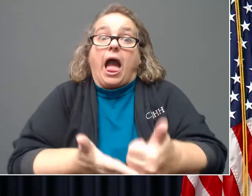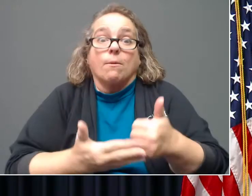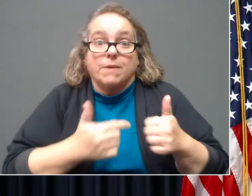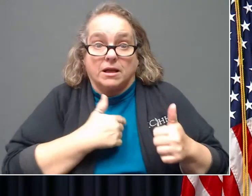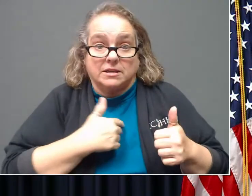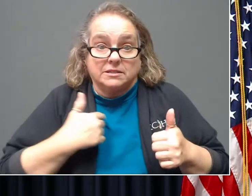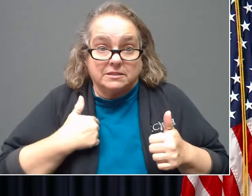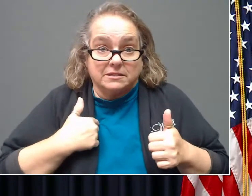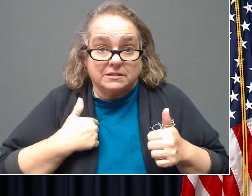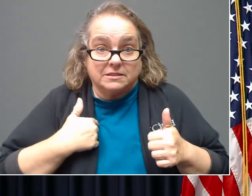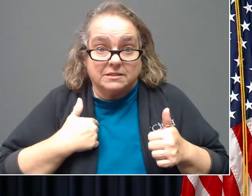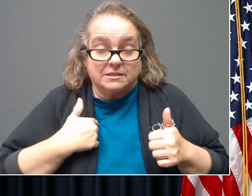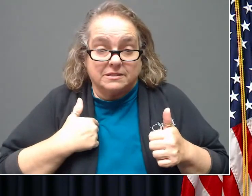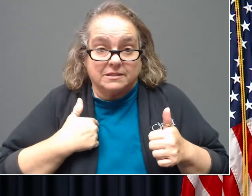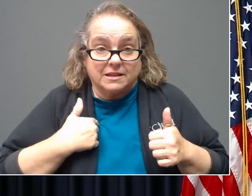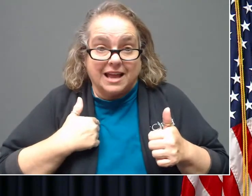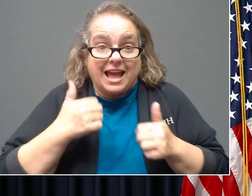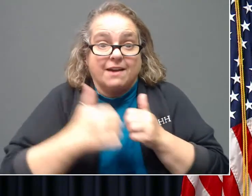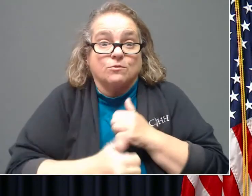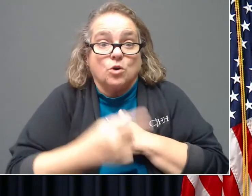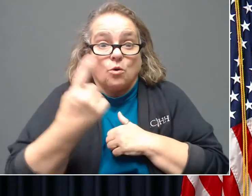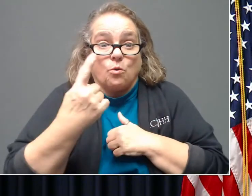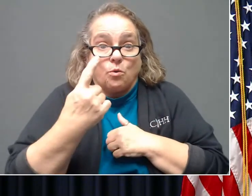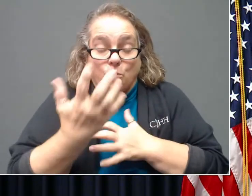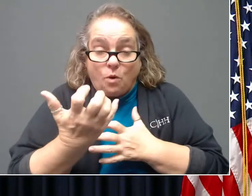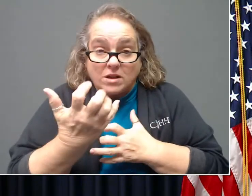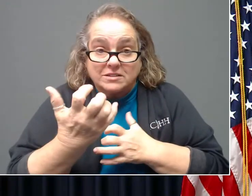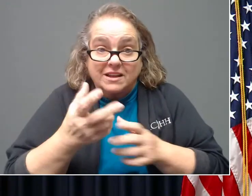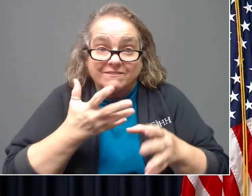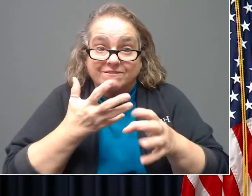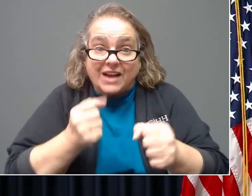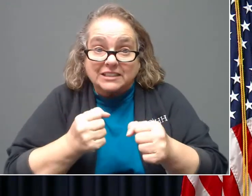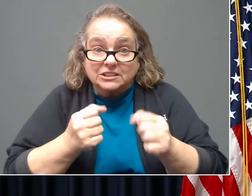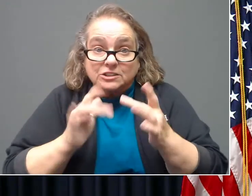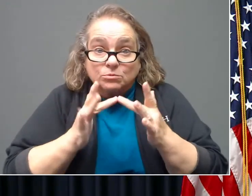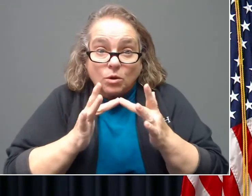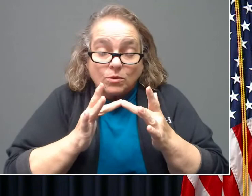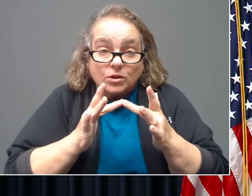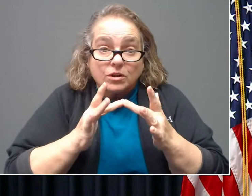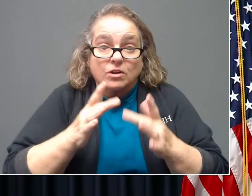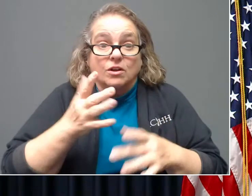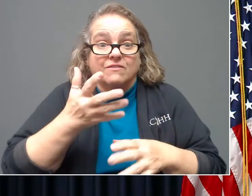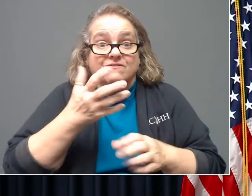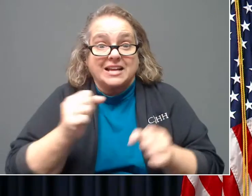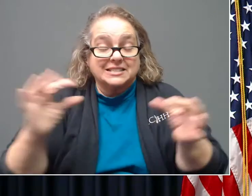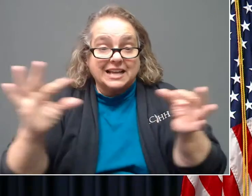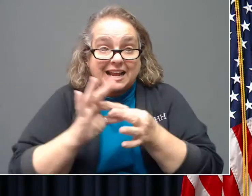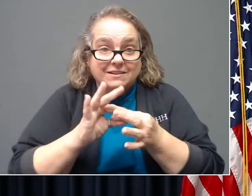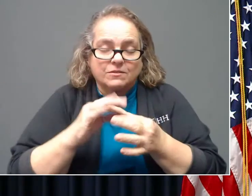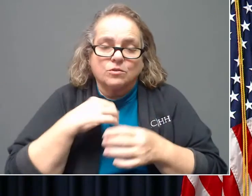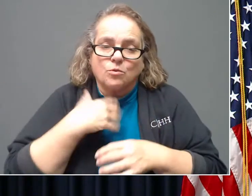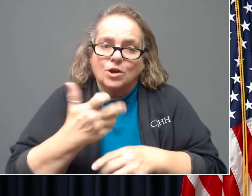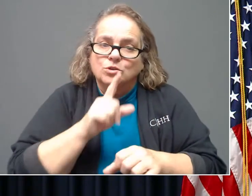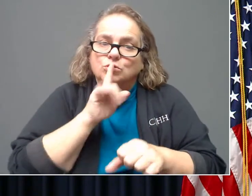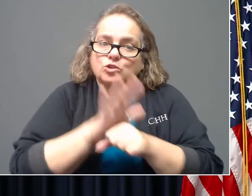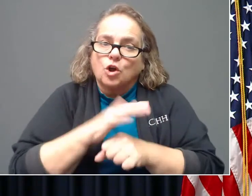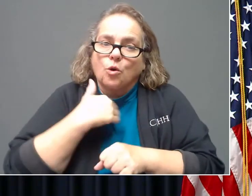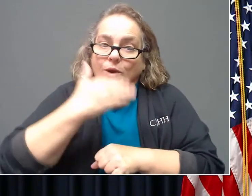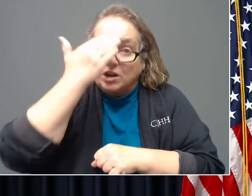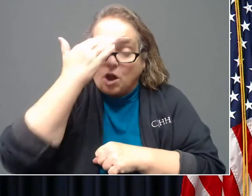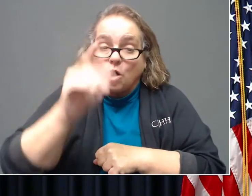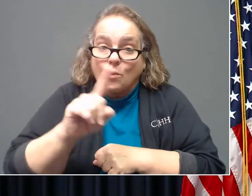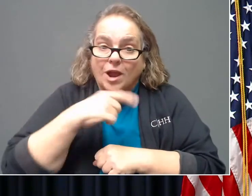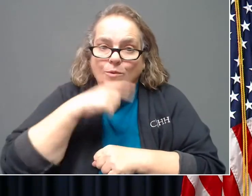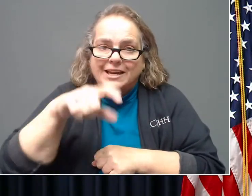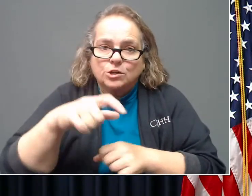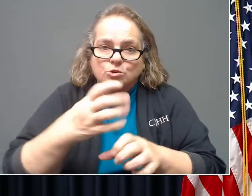fast broadband, fast connectivity. This is the way that we ensure we know exactly where we need to get it. And these are